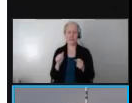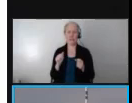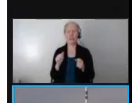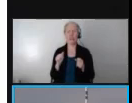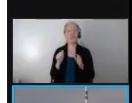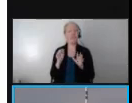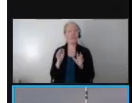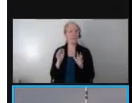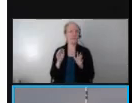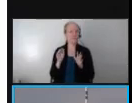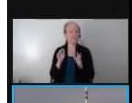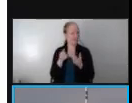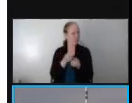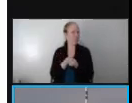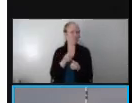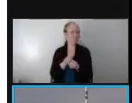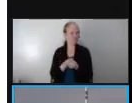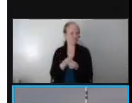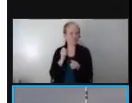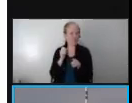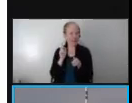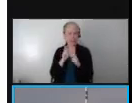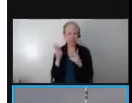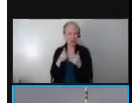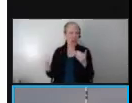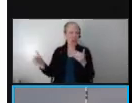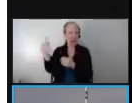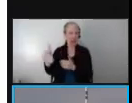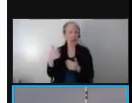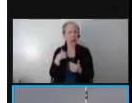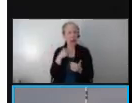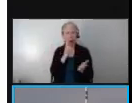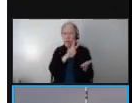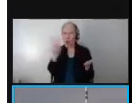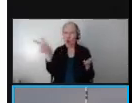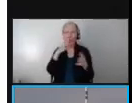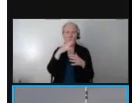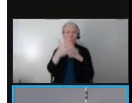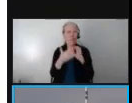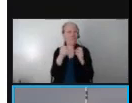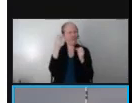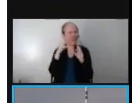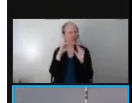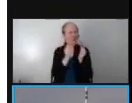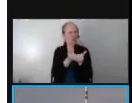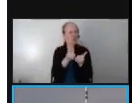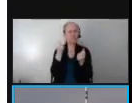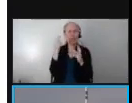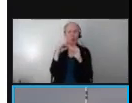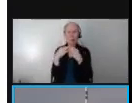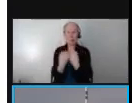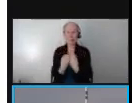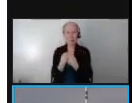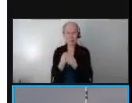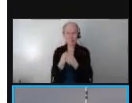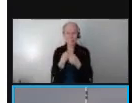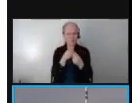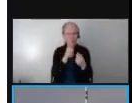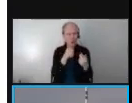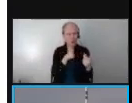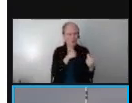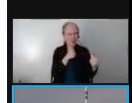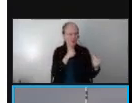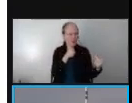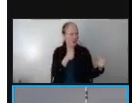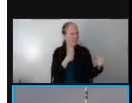today, and I look at folks where that's not offered to their employees for one reason or another, I'm very thankful that these